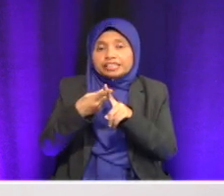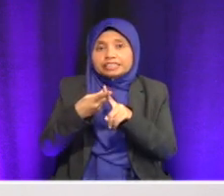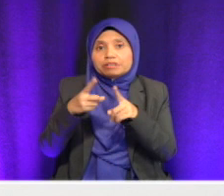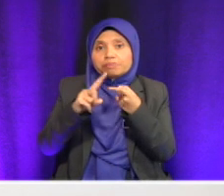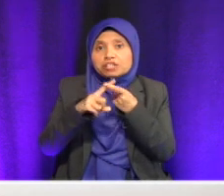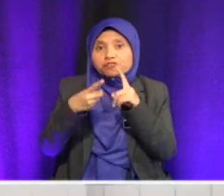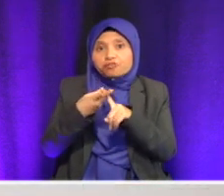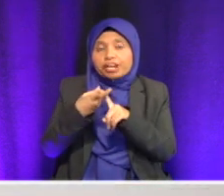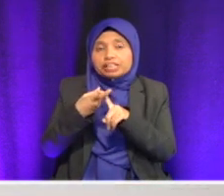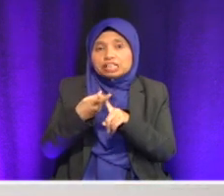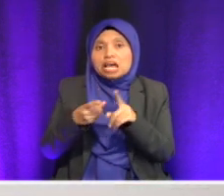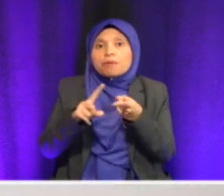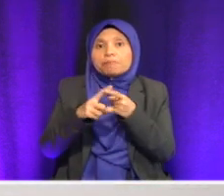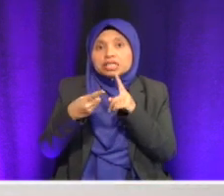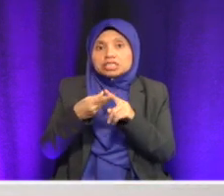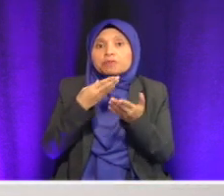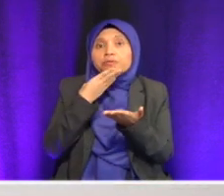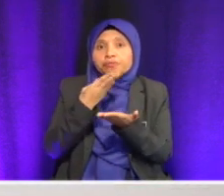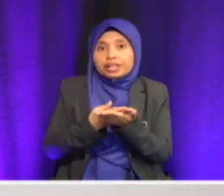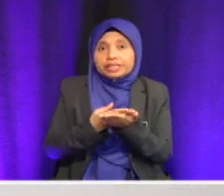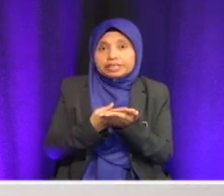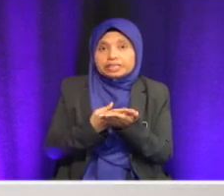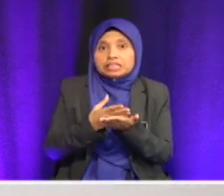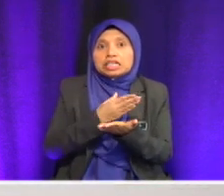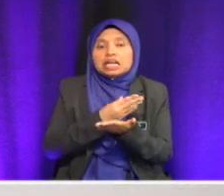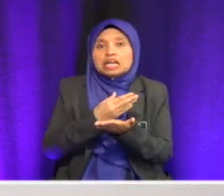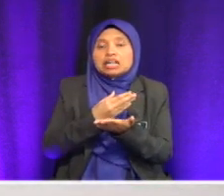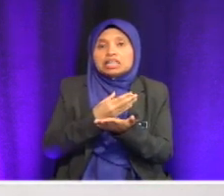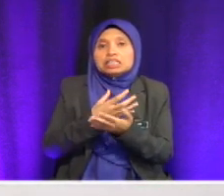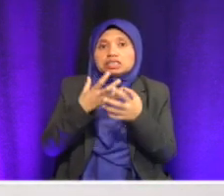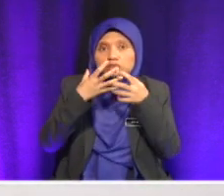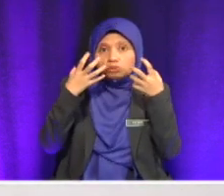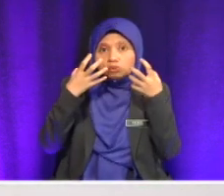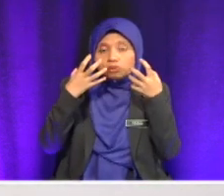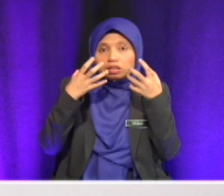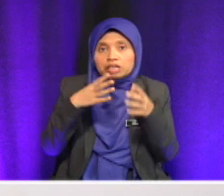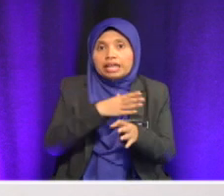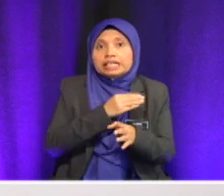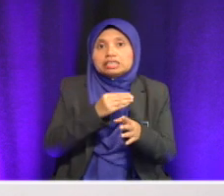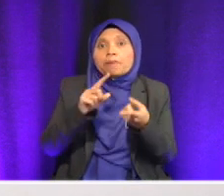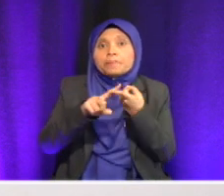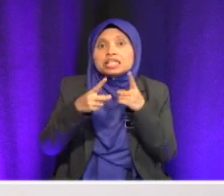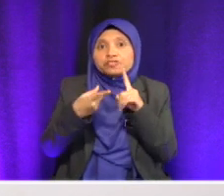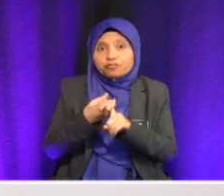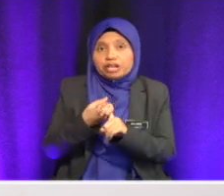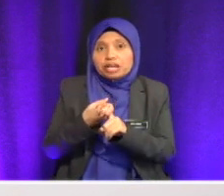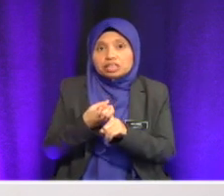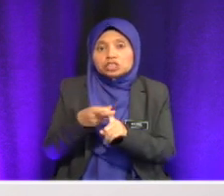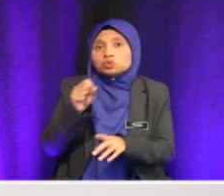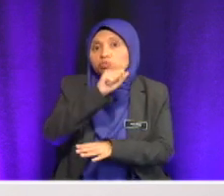mention elephant and dog as best friend. Okay, so what is your answer for the